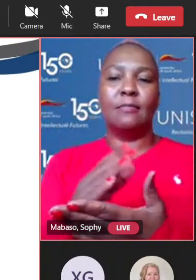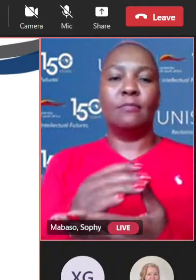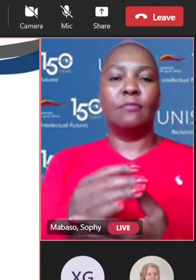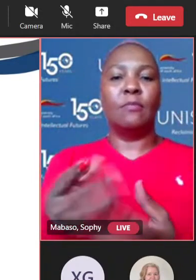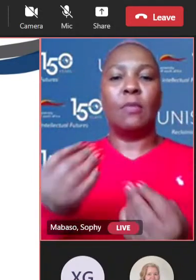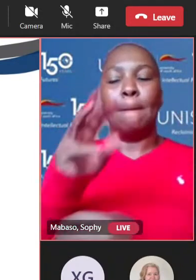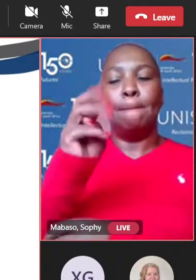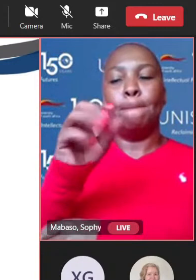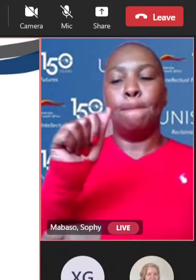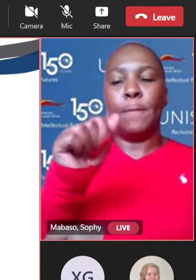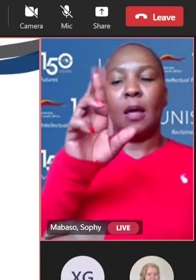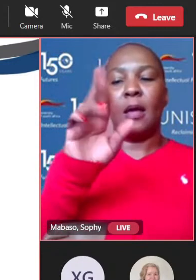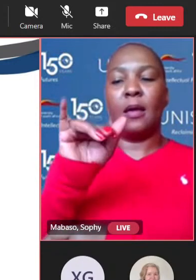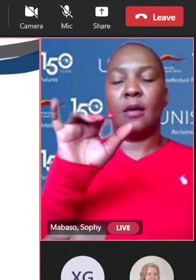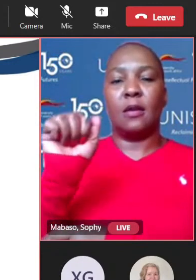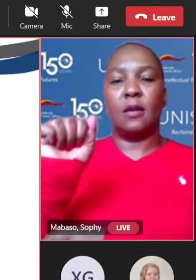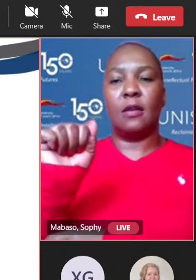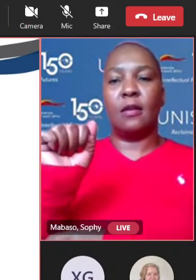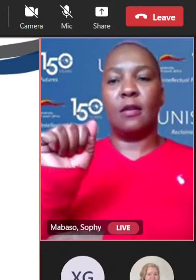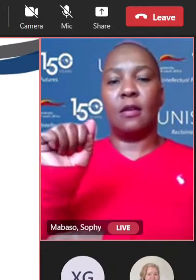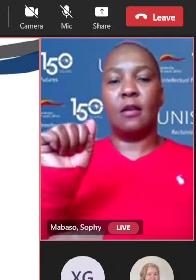Maria